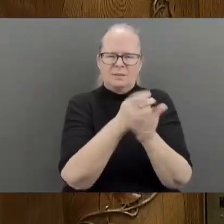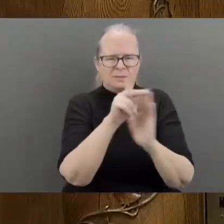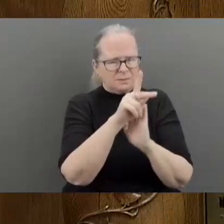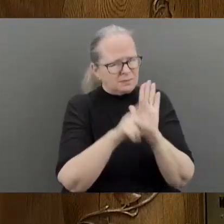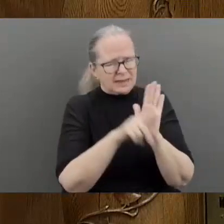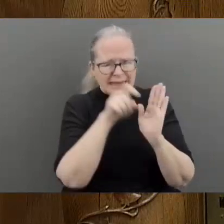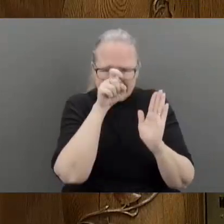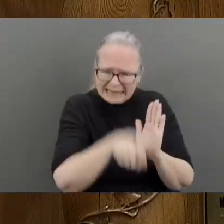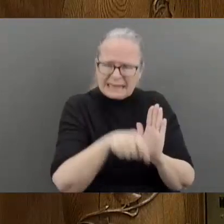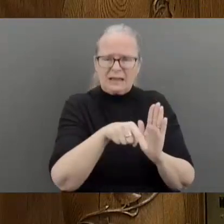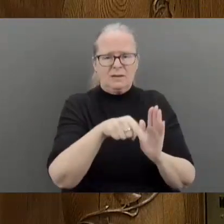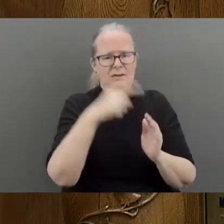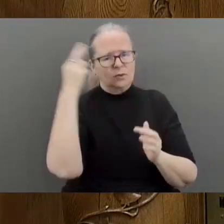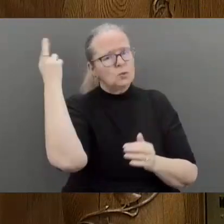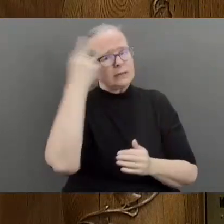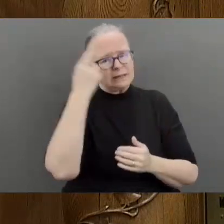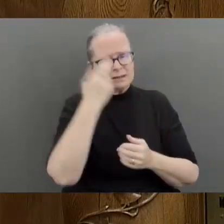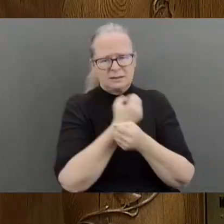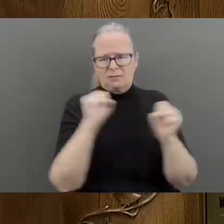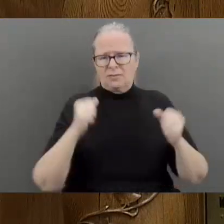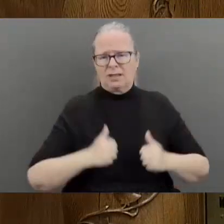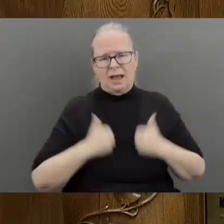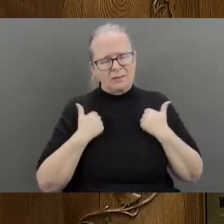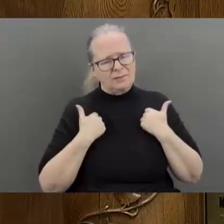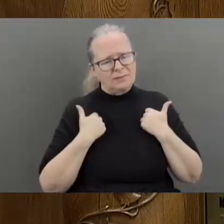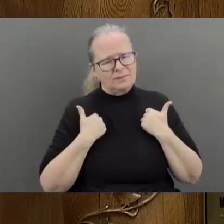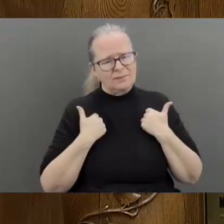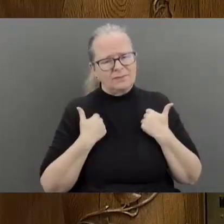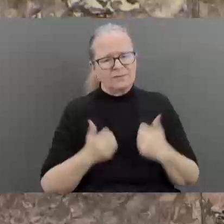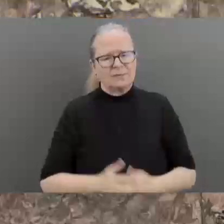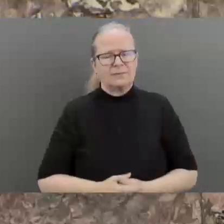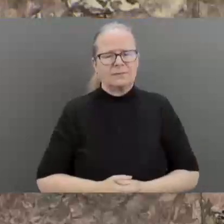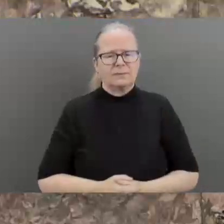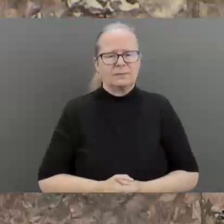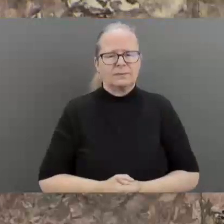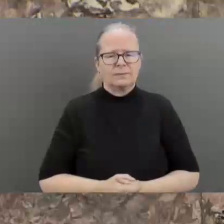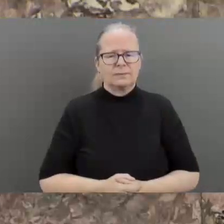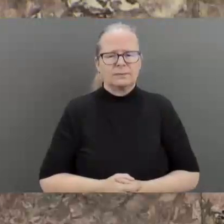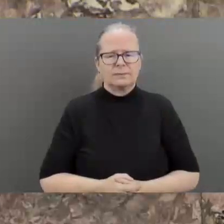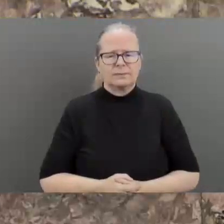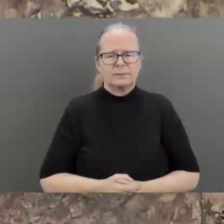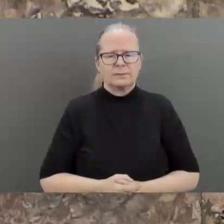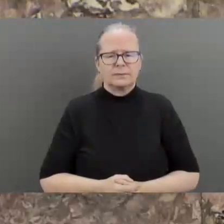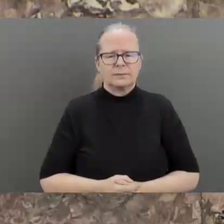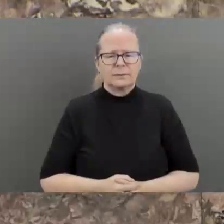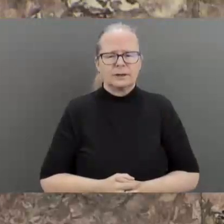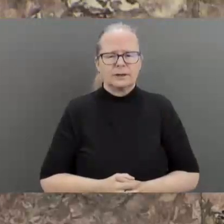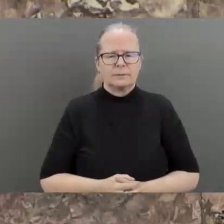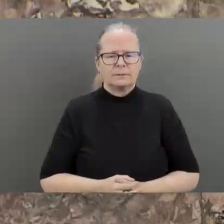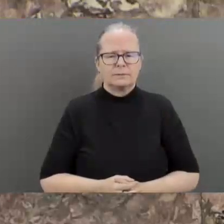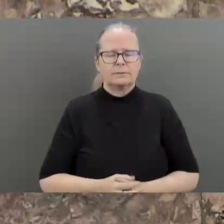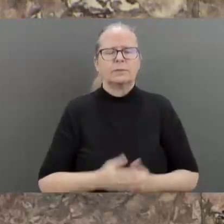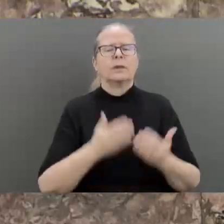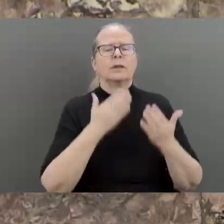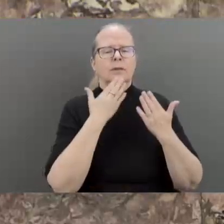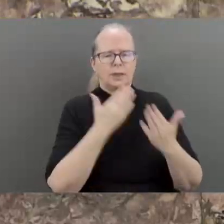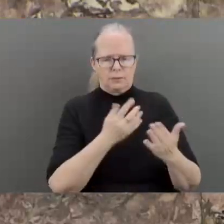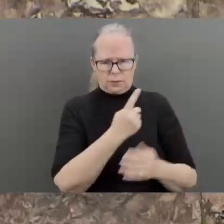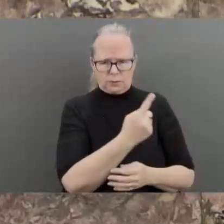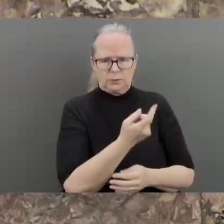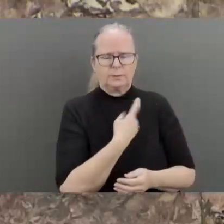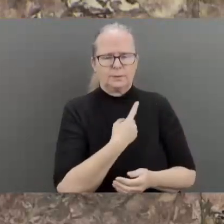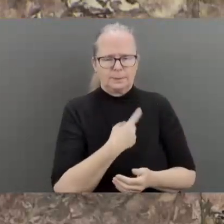Minister of Health. Thank you so much, Honourable Speaker, and thank you so much to the member for the question and for noting that today